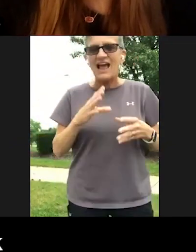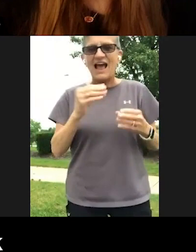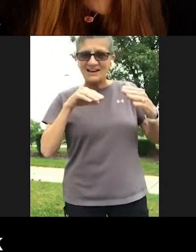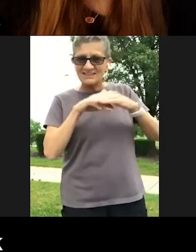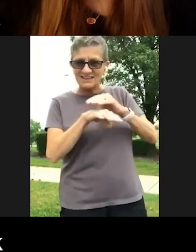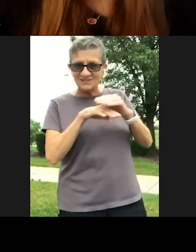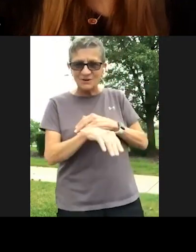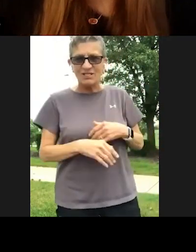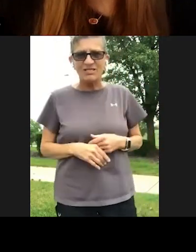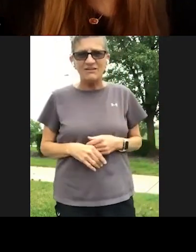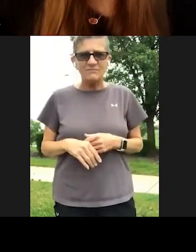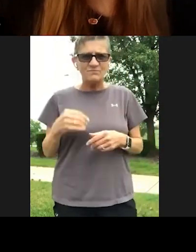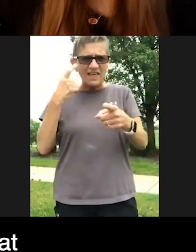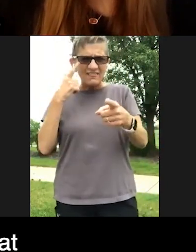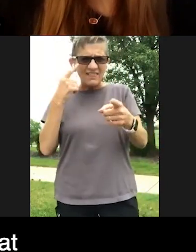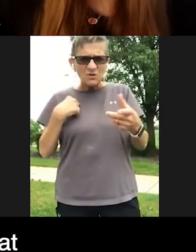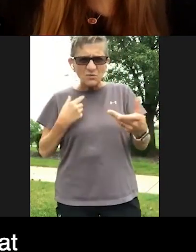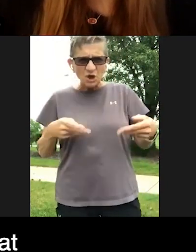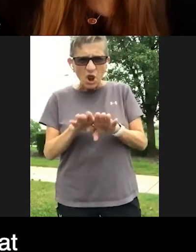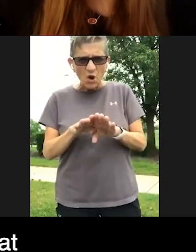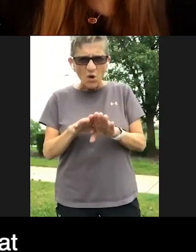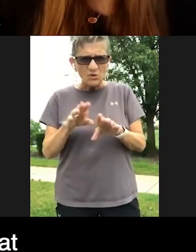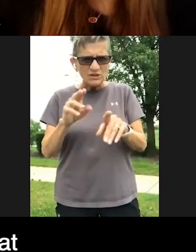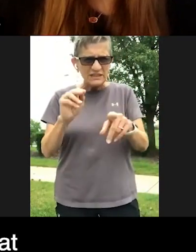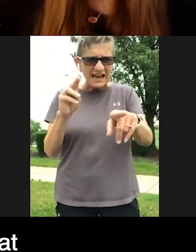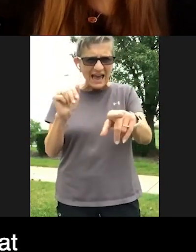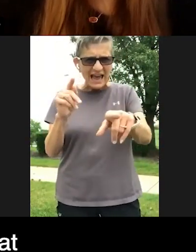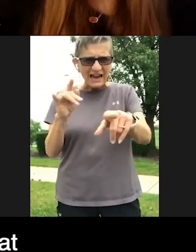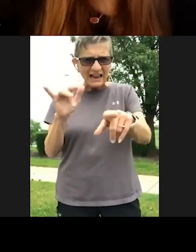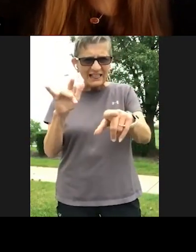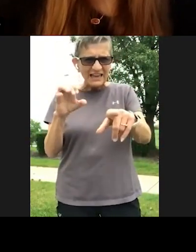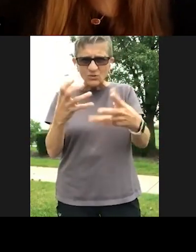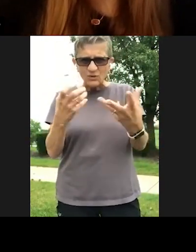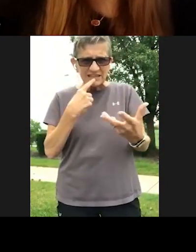Julia, Natalie, I think we're getting close. Do you want to end? Is there something that you want to say at the end?